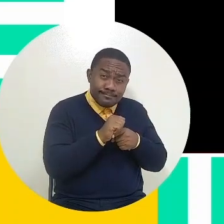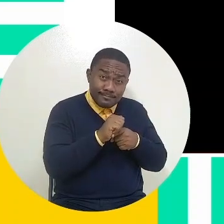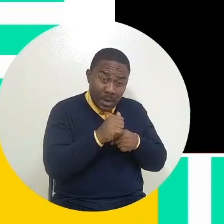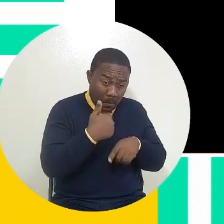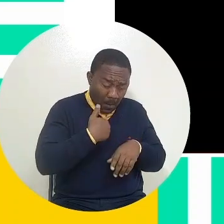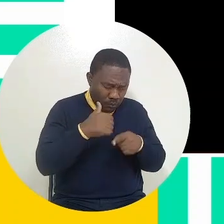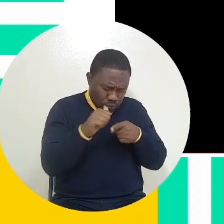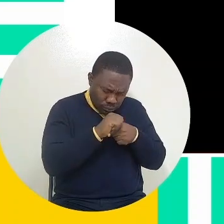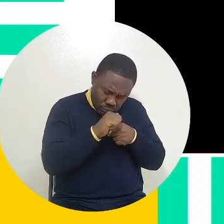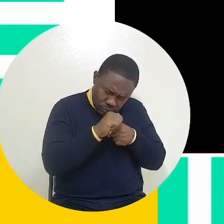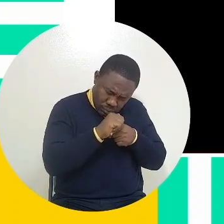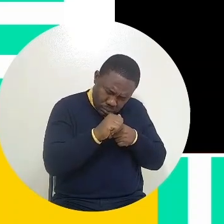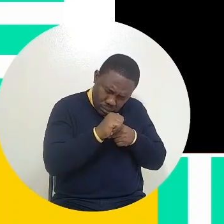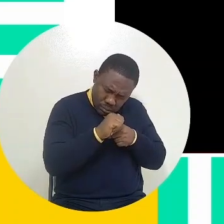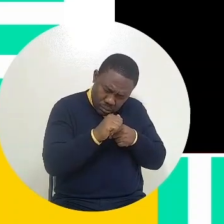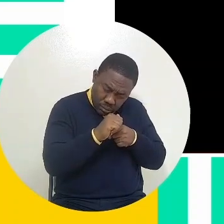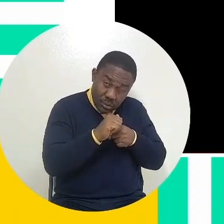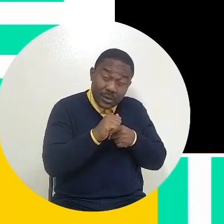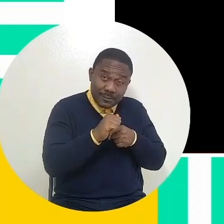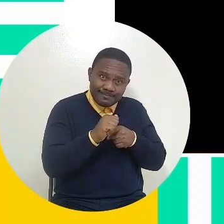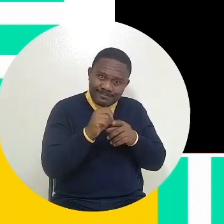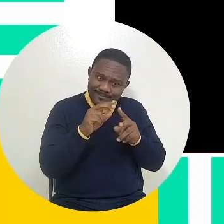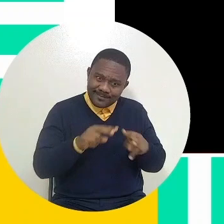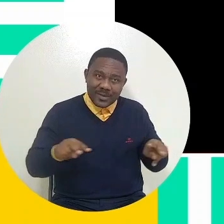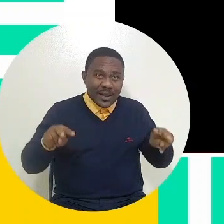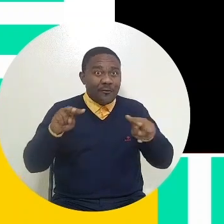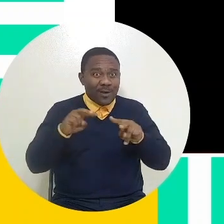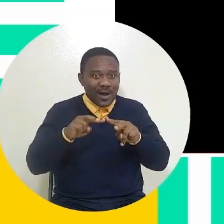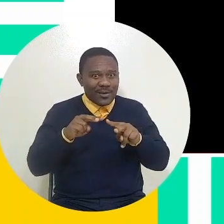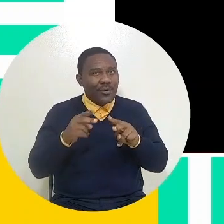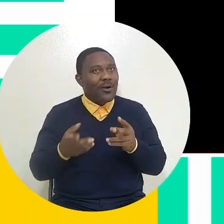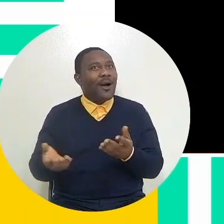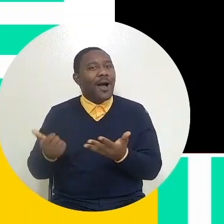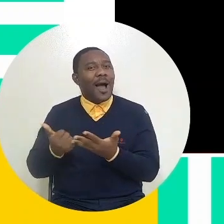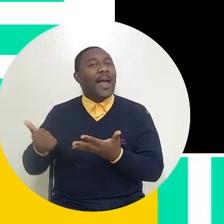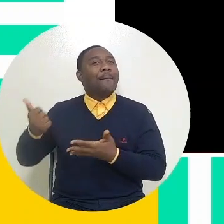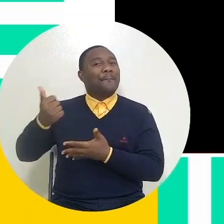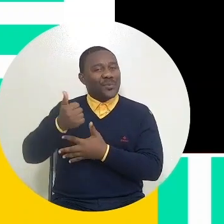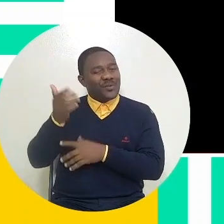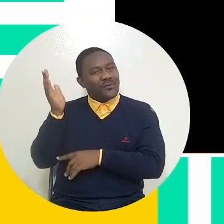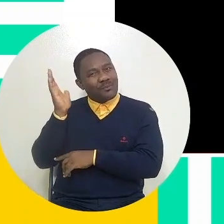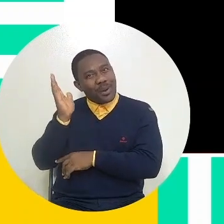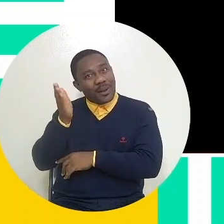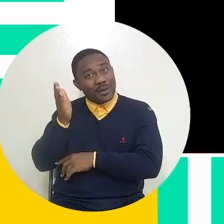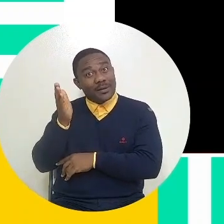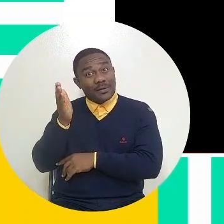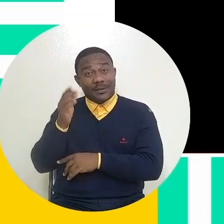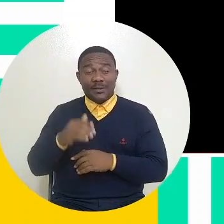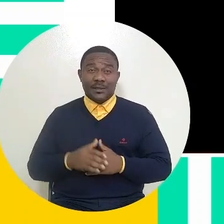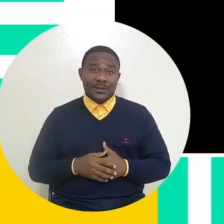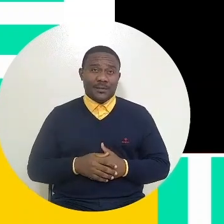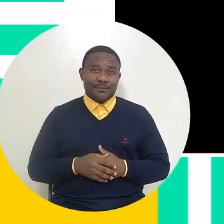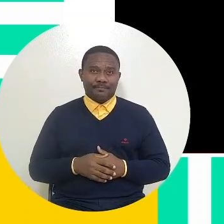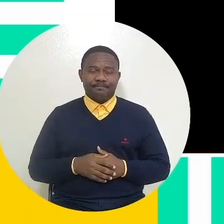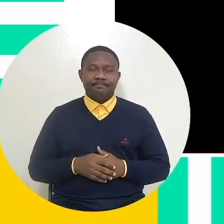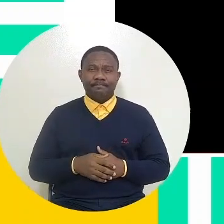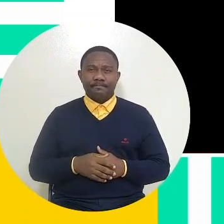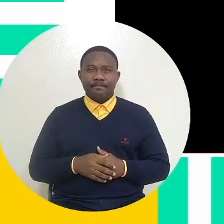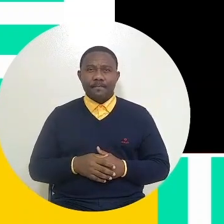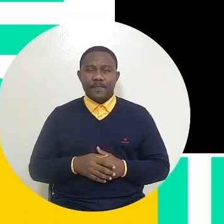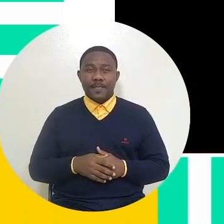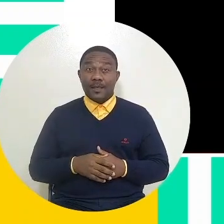on yourself. You are working to produce value for the masses. You are working to produce value for people. So second phase is